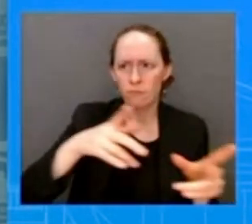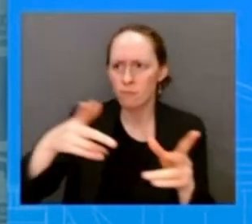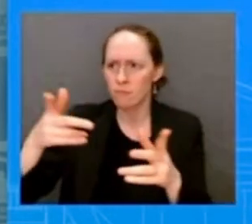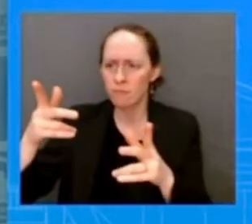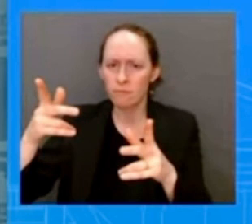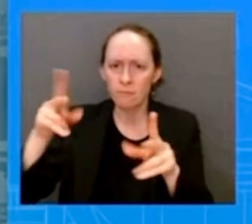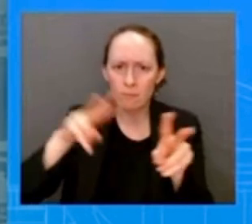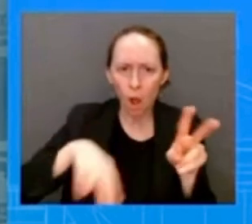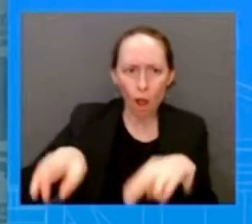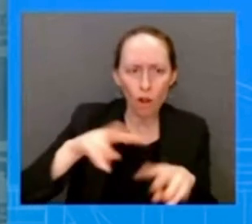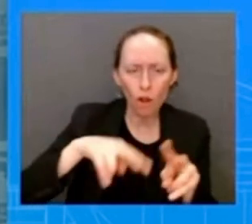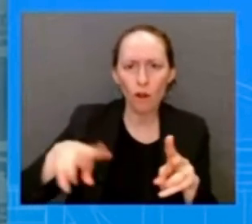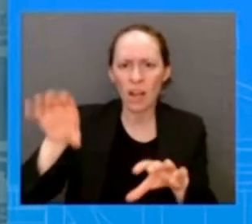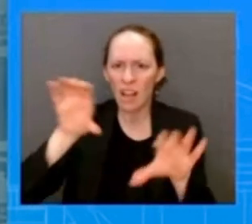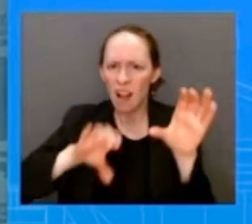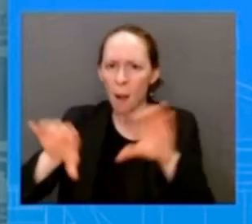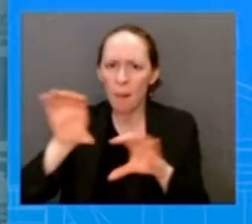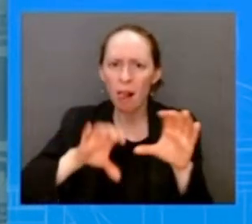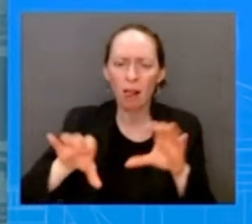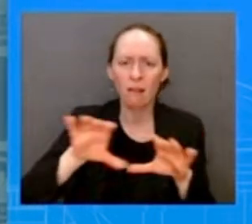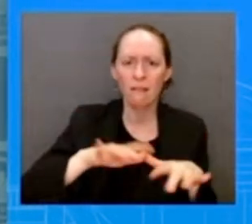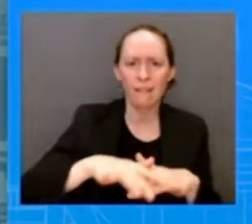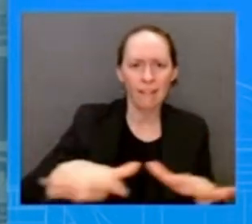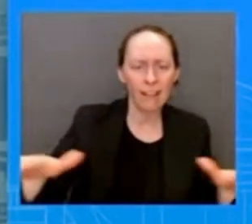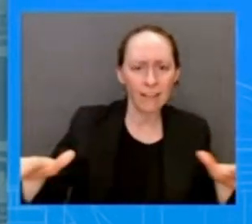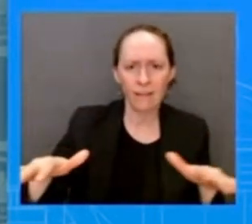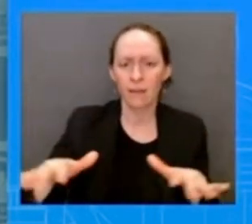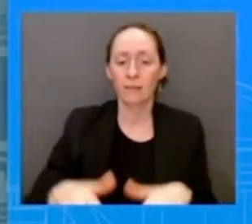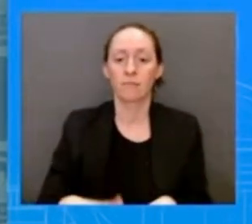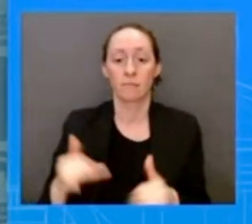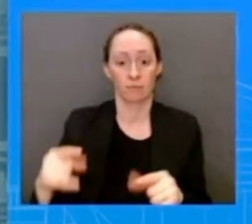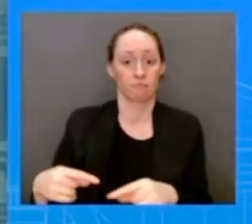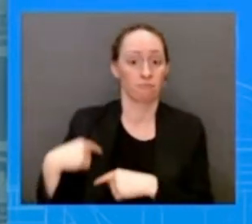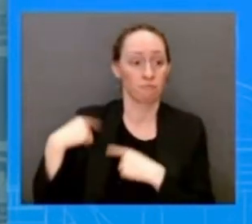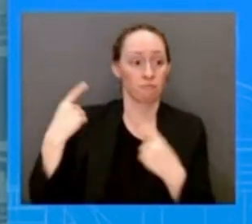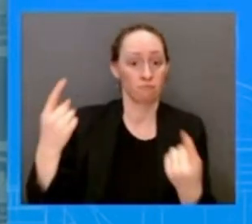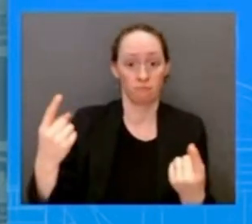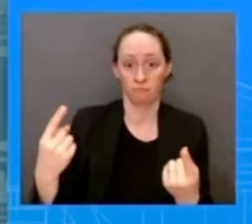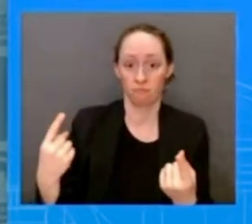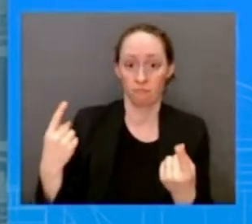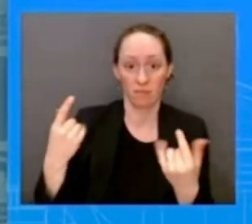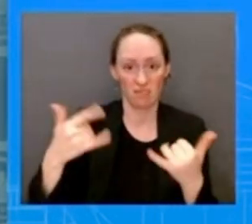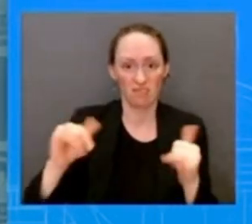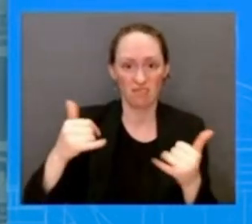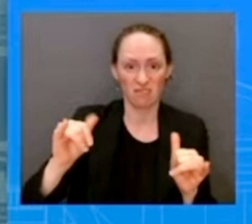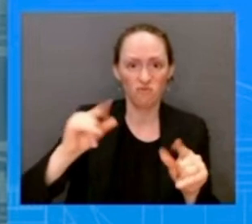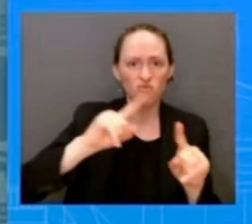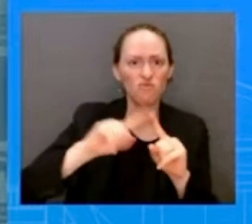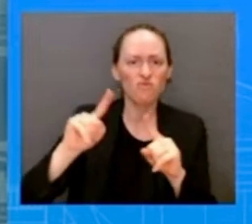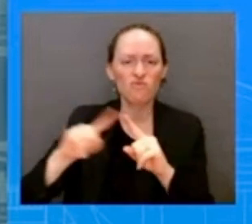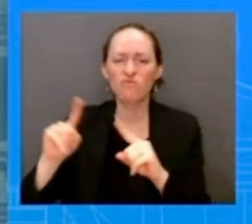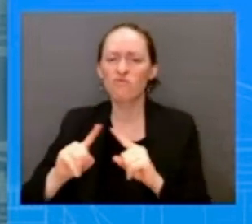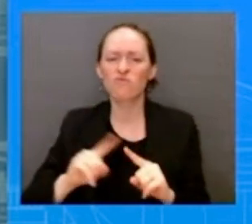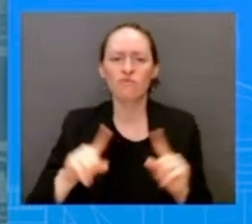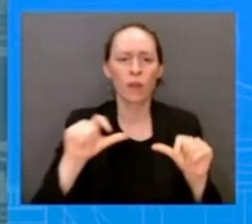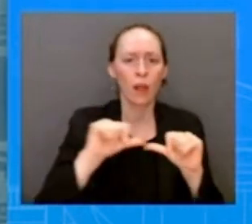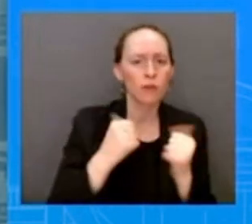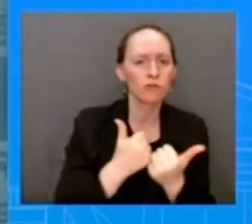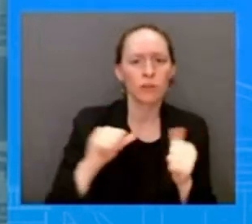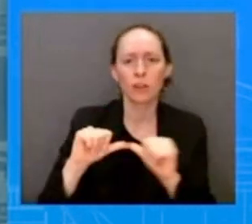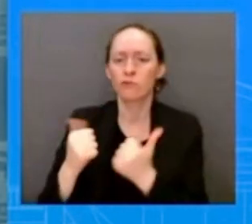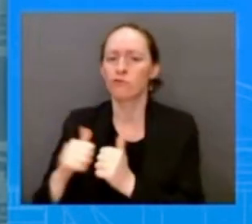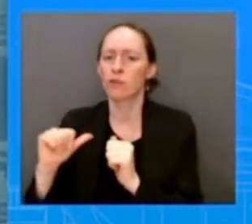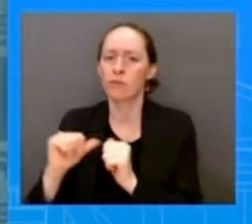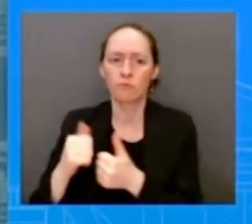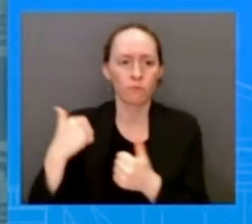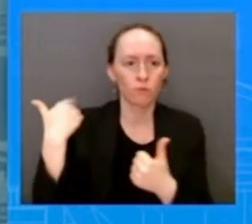multi-agency reaction to this, an operation on the ground, making sure that the community in East Palestine was getting what